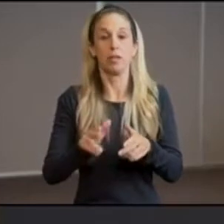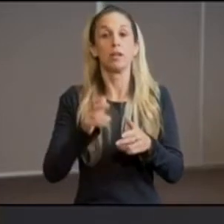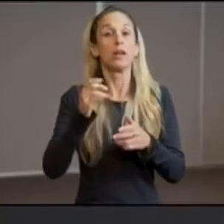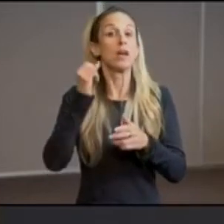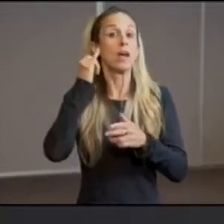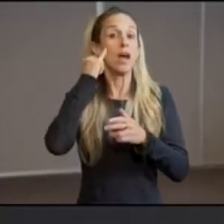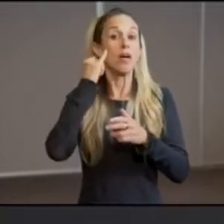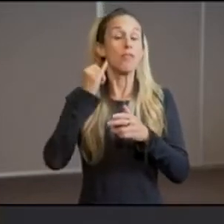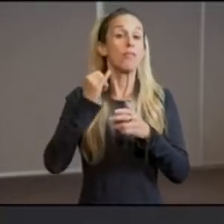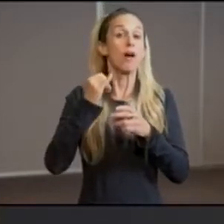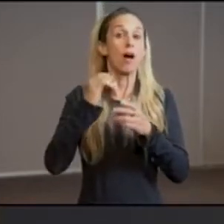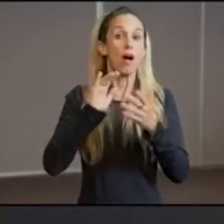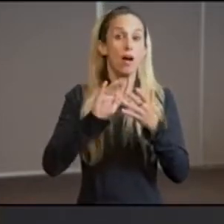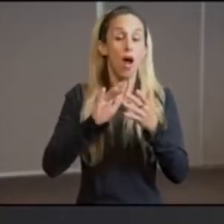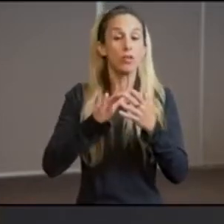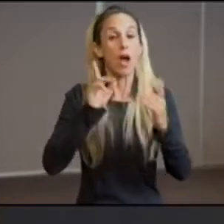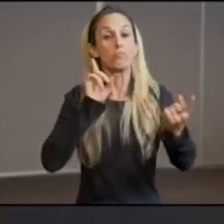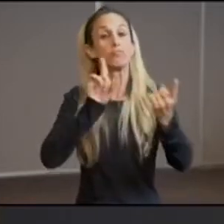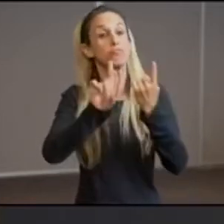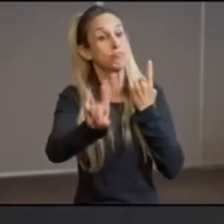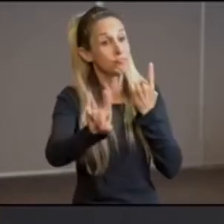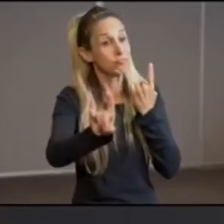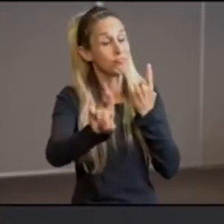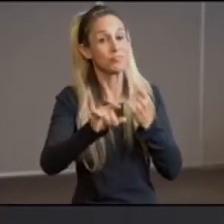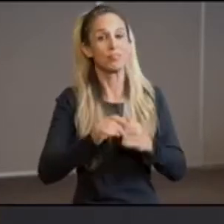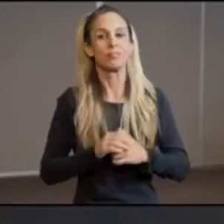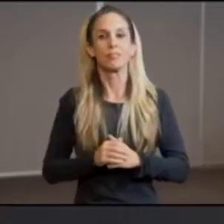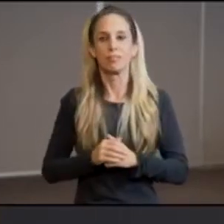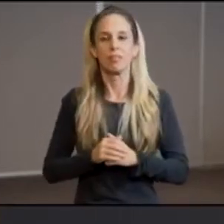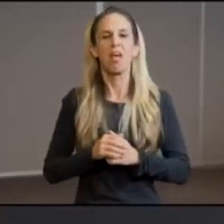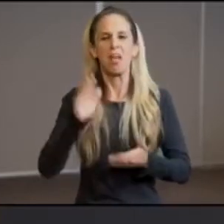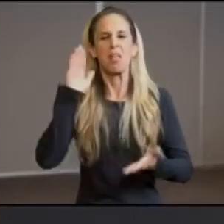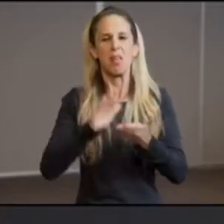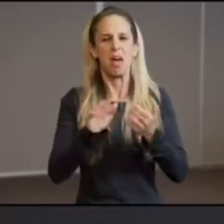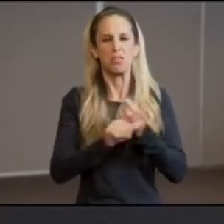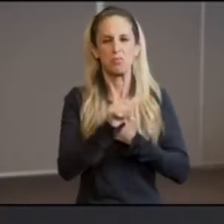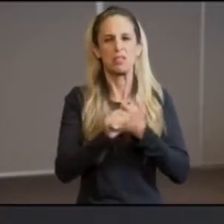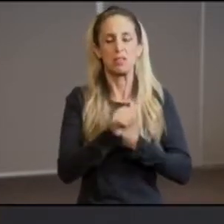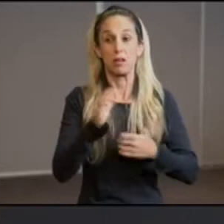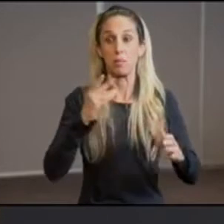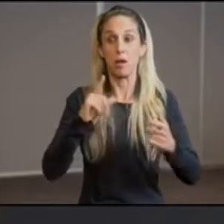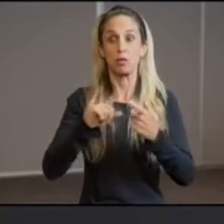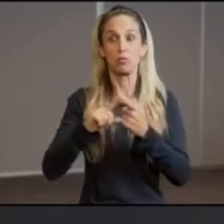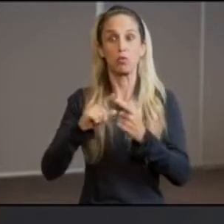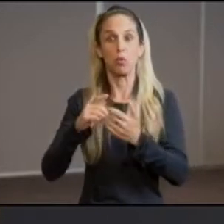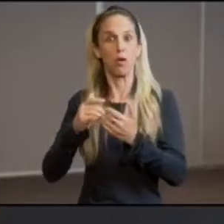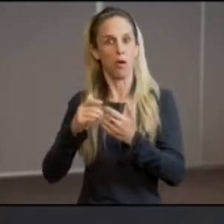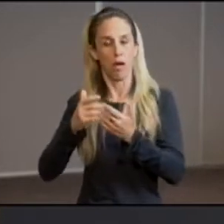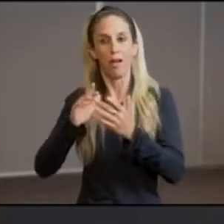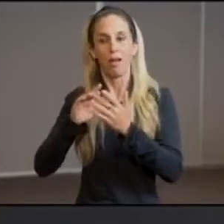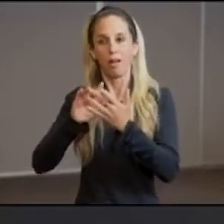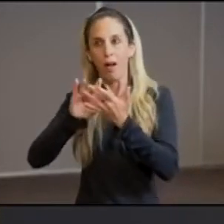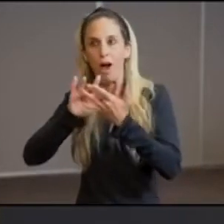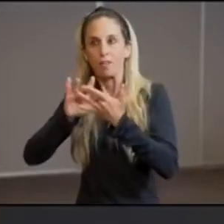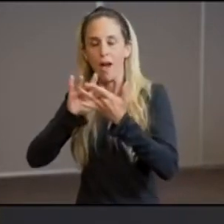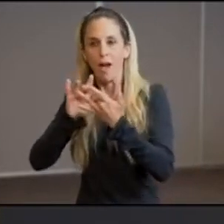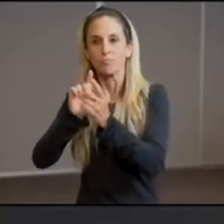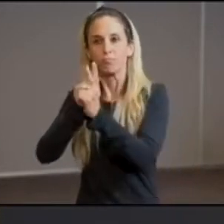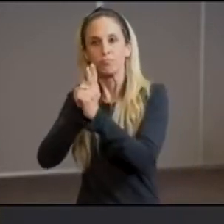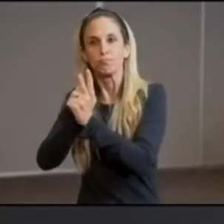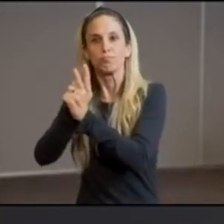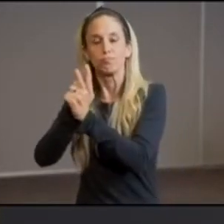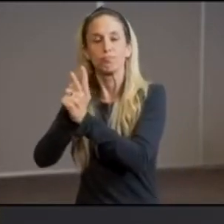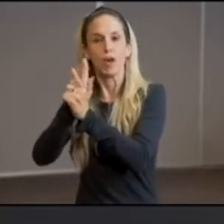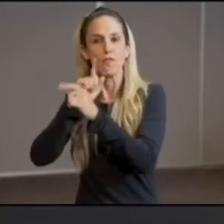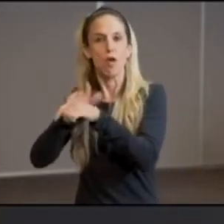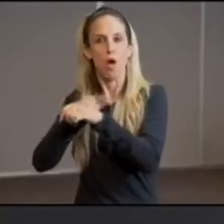it's a contact that's in passing, that's going to be a lot less risky than a contact that's prolonged.